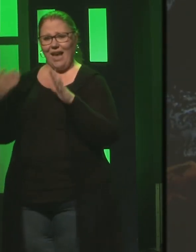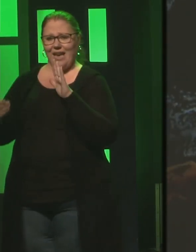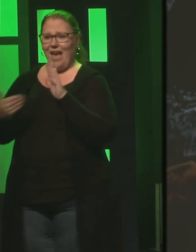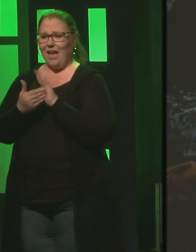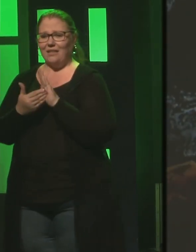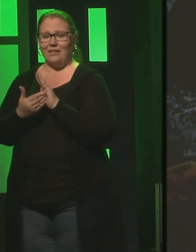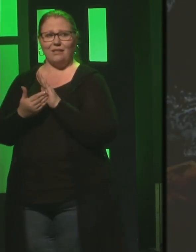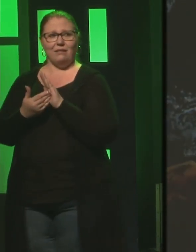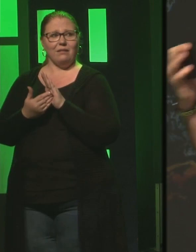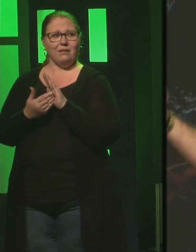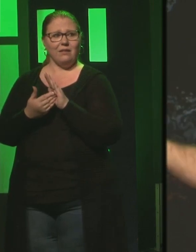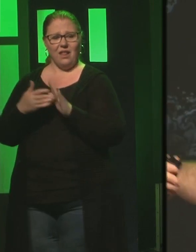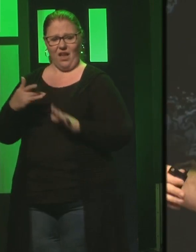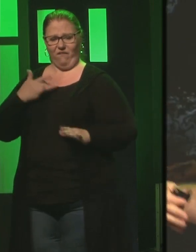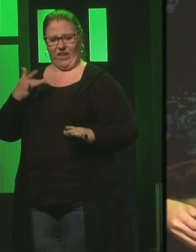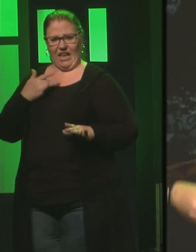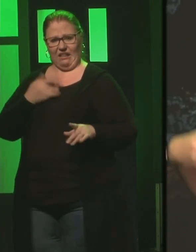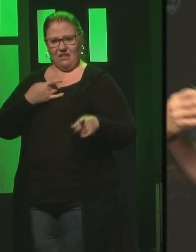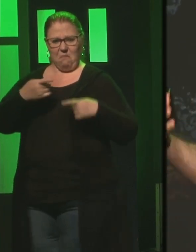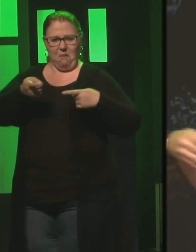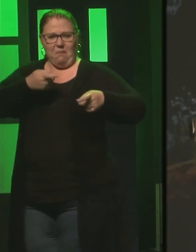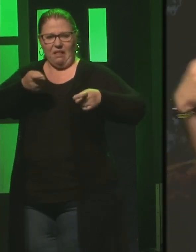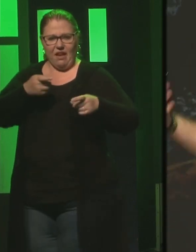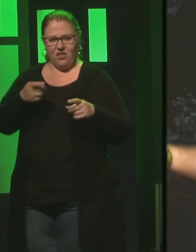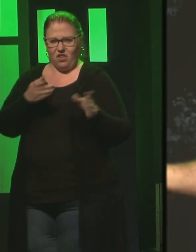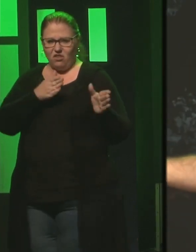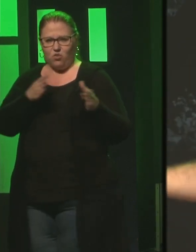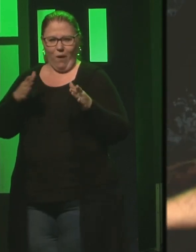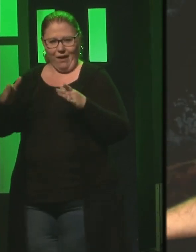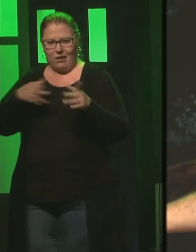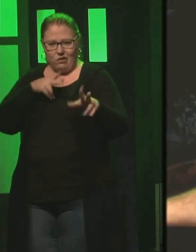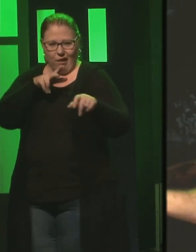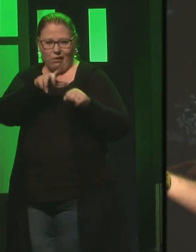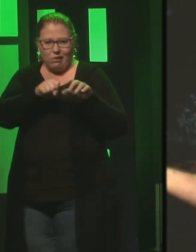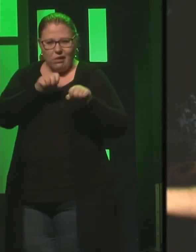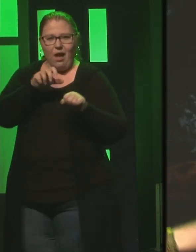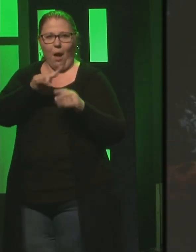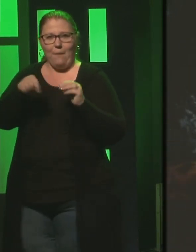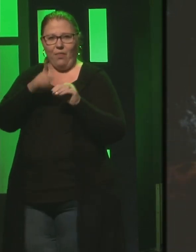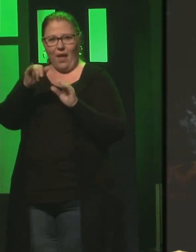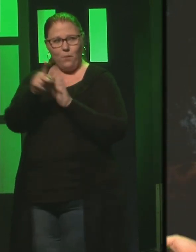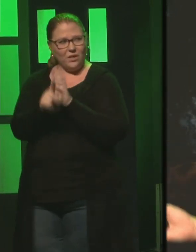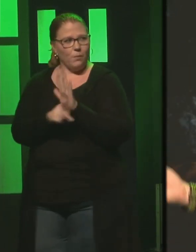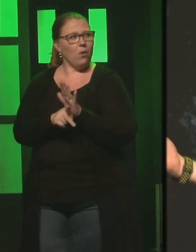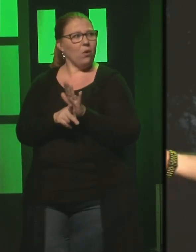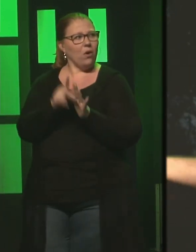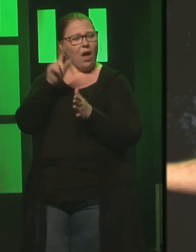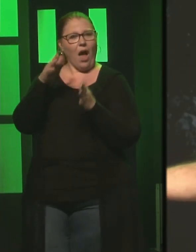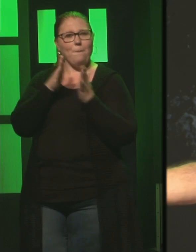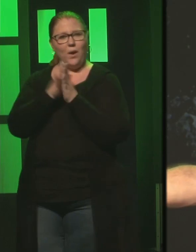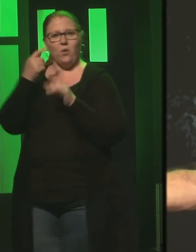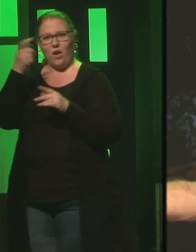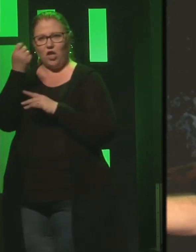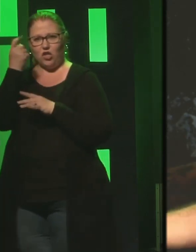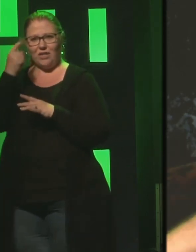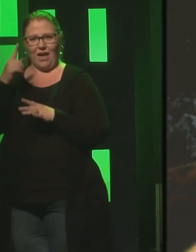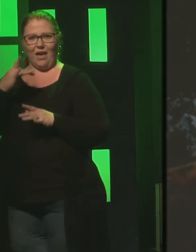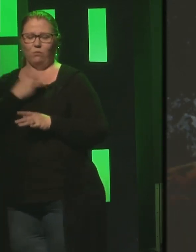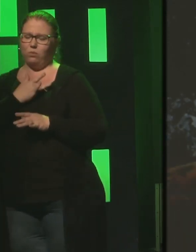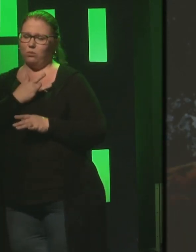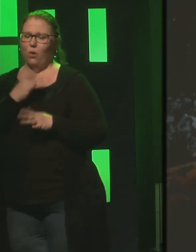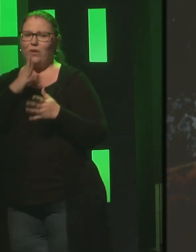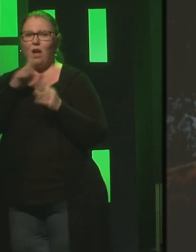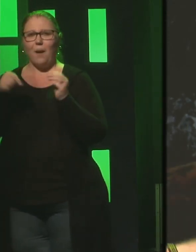of feelings of manipulation or strategy around this principle. And I pray that you would understand and believe deeply that as we talk